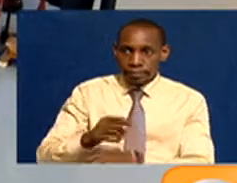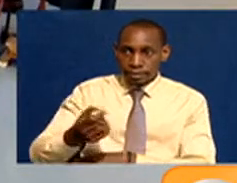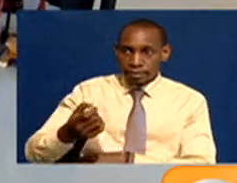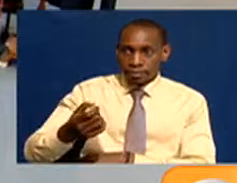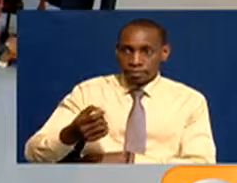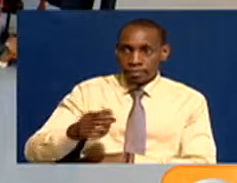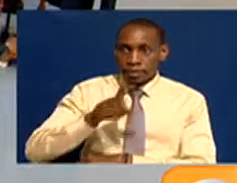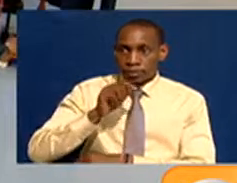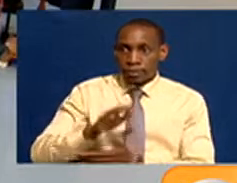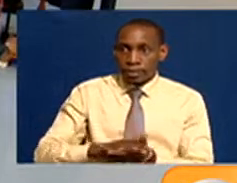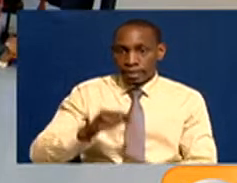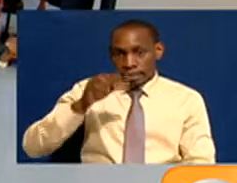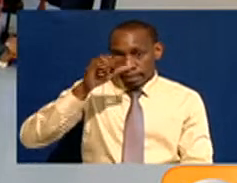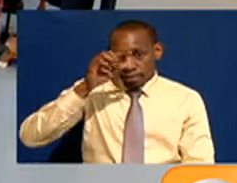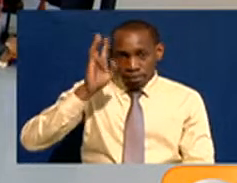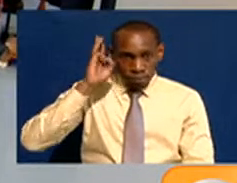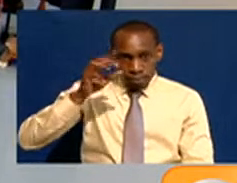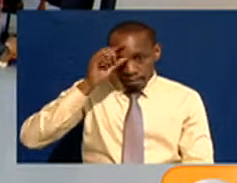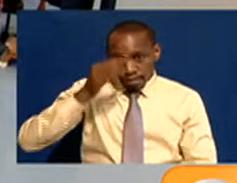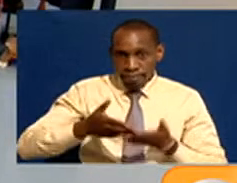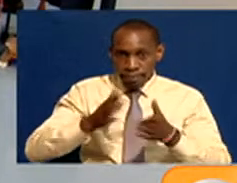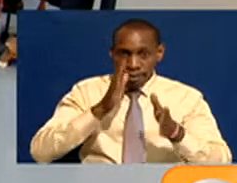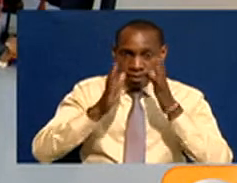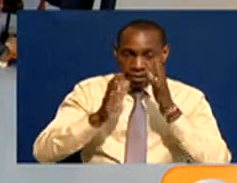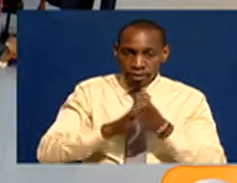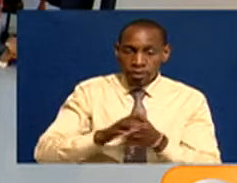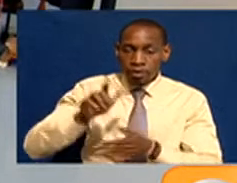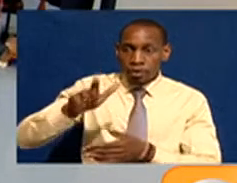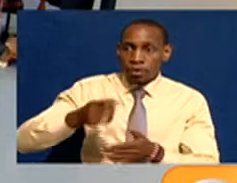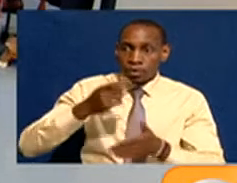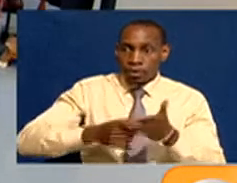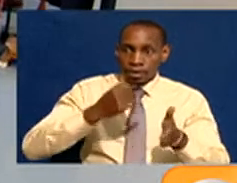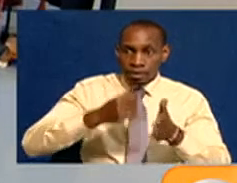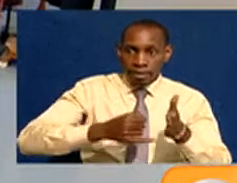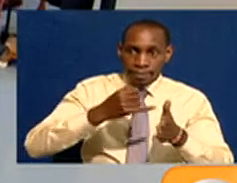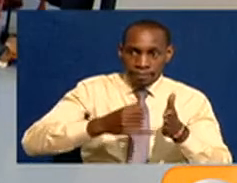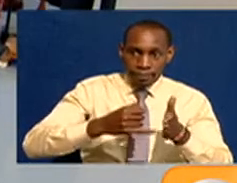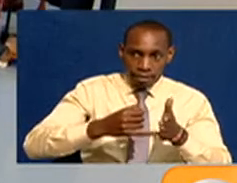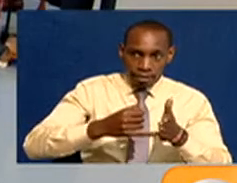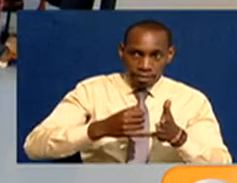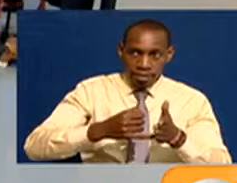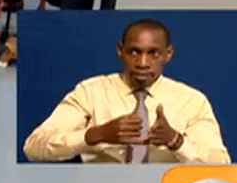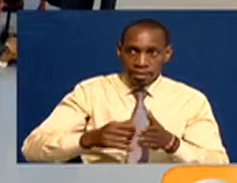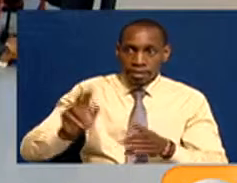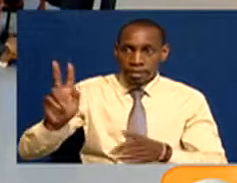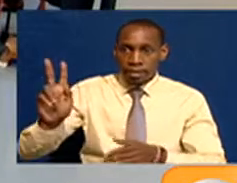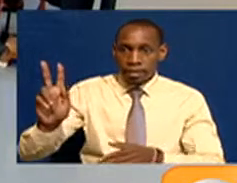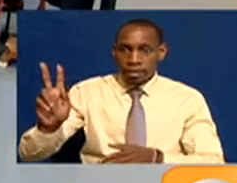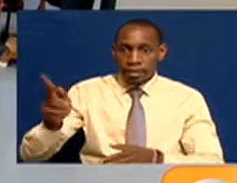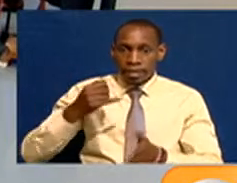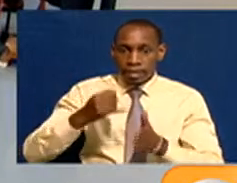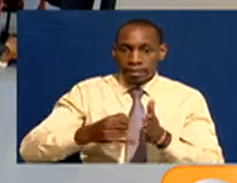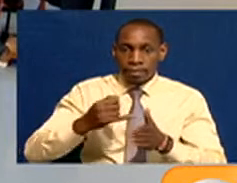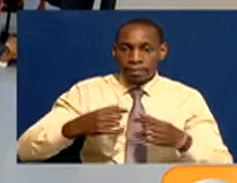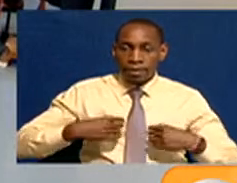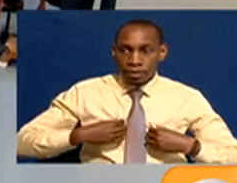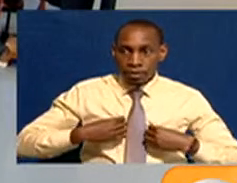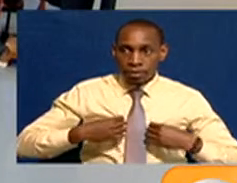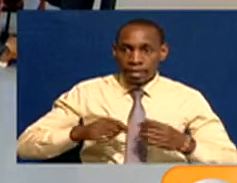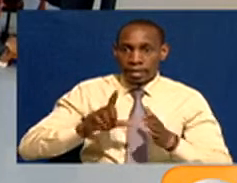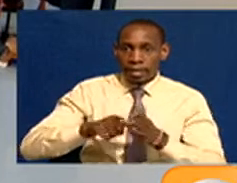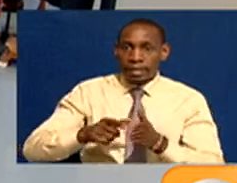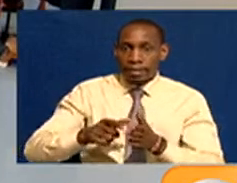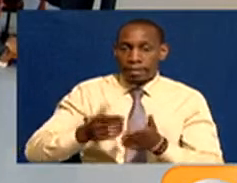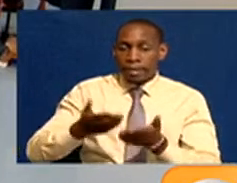will the government offer any incentives to lower cost of manufacturing? Kenyan manufactured clothes can end up being